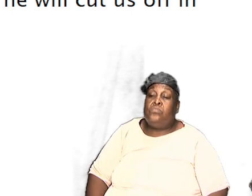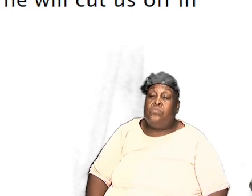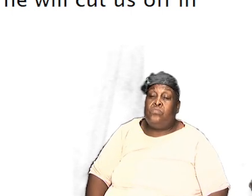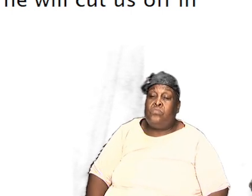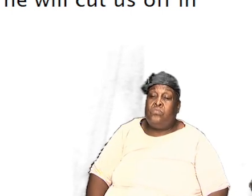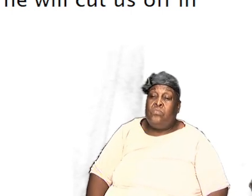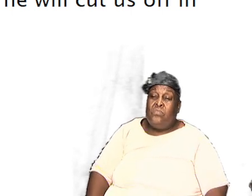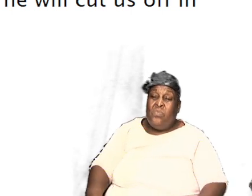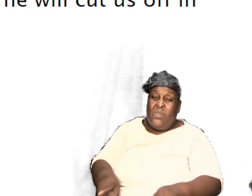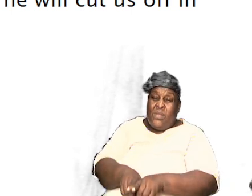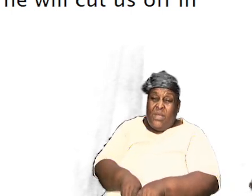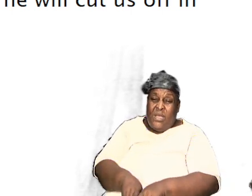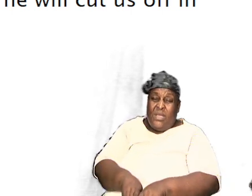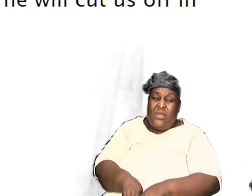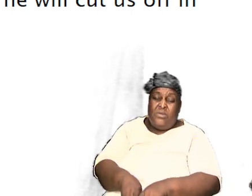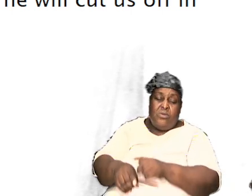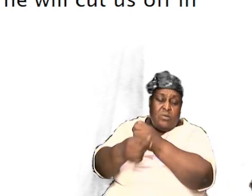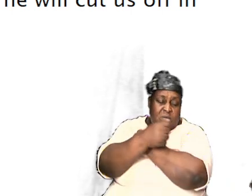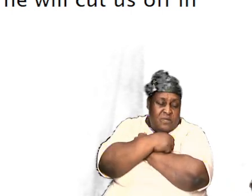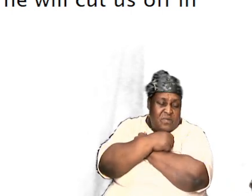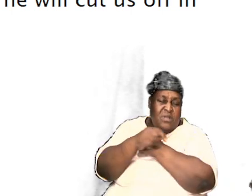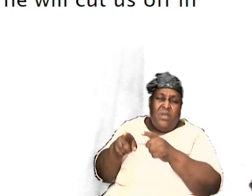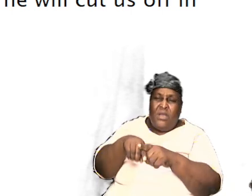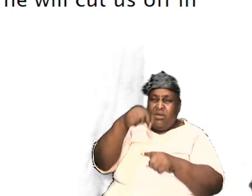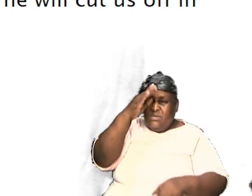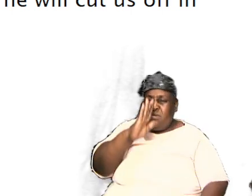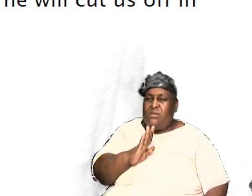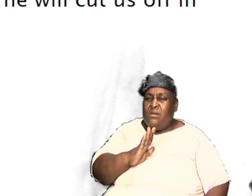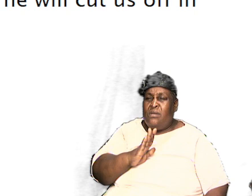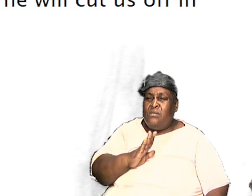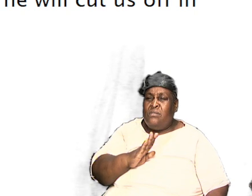As loving as the Lord is, and